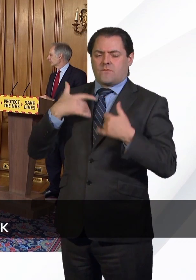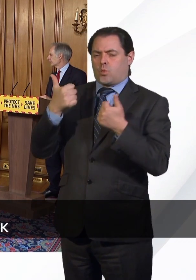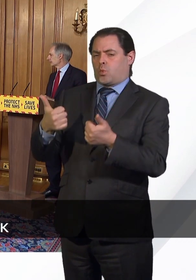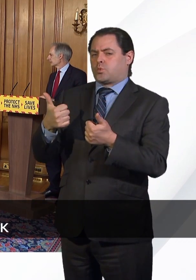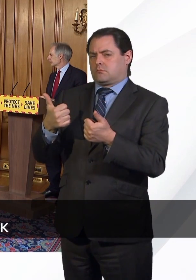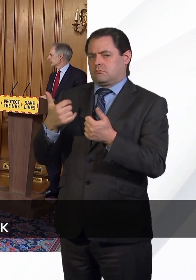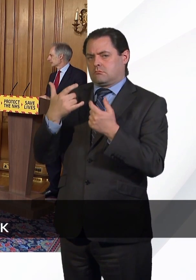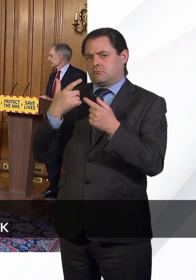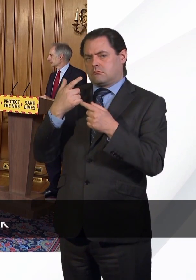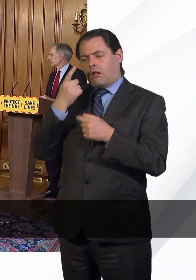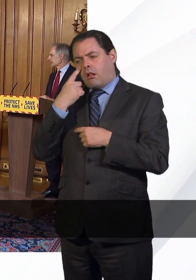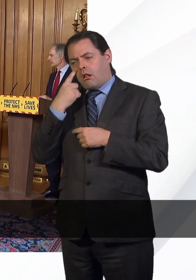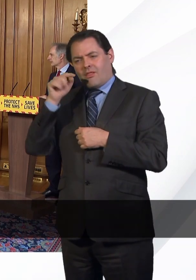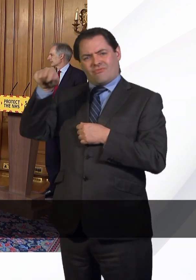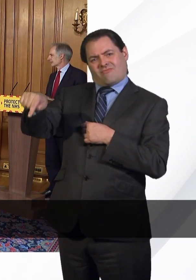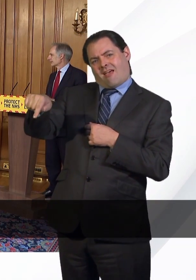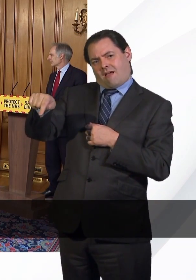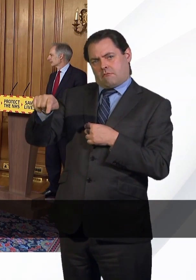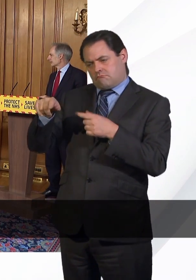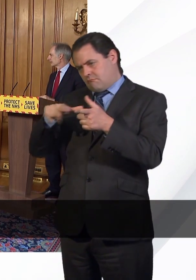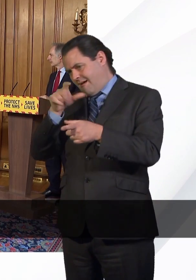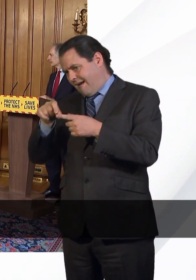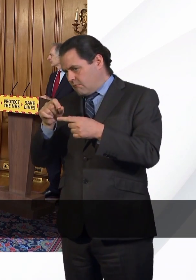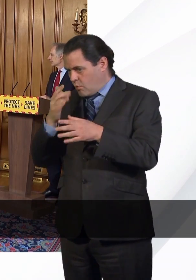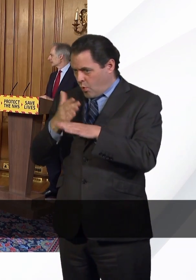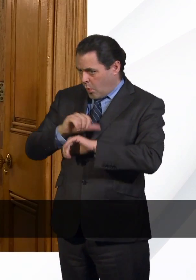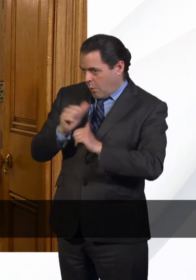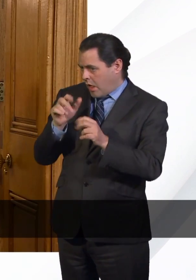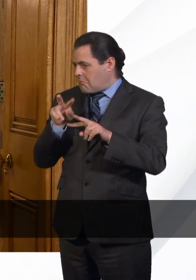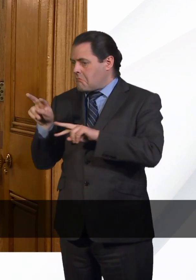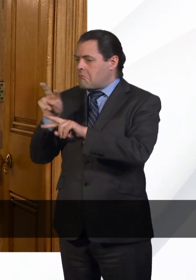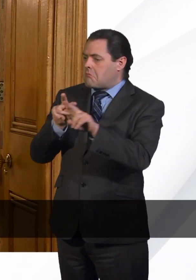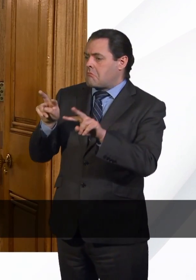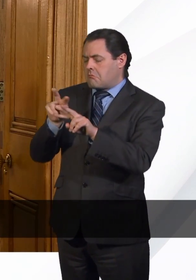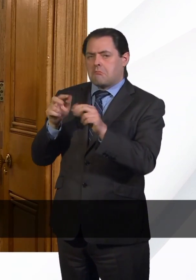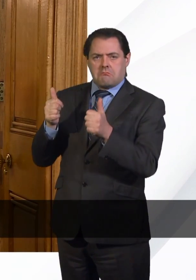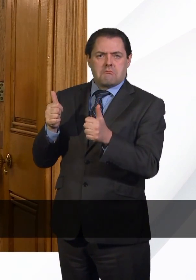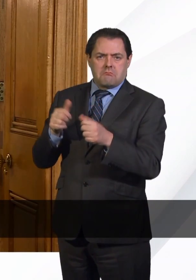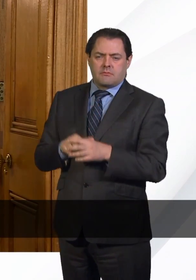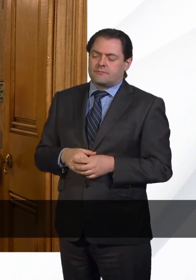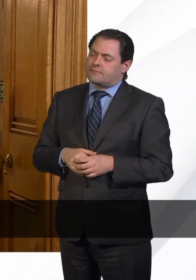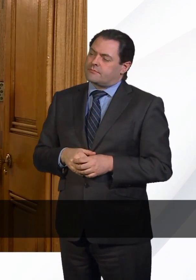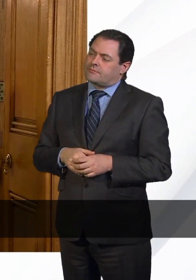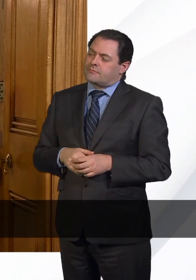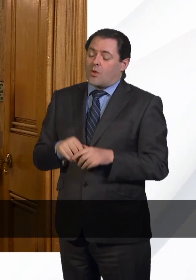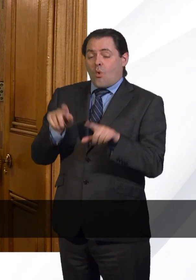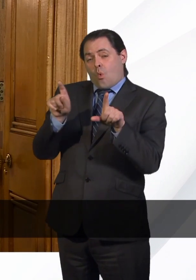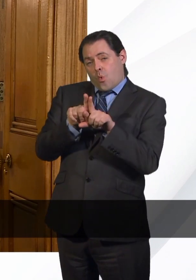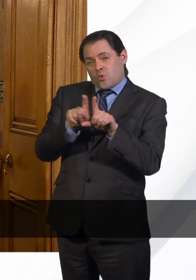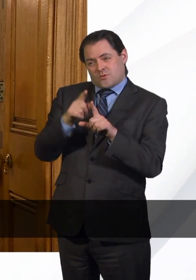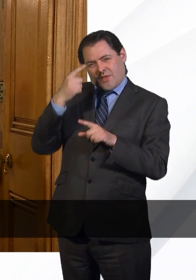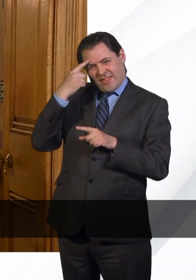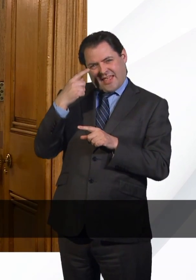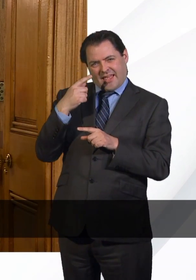an effective place to pilot. But also, we think that the test, track and trace system